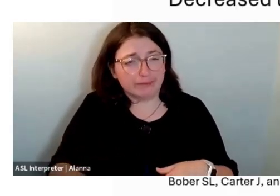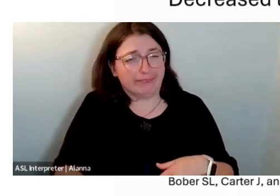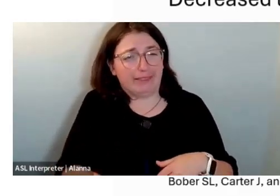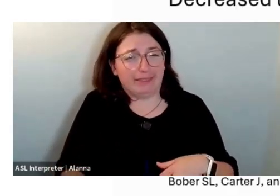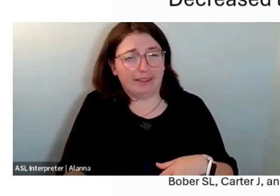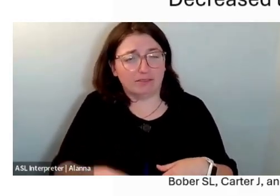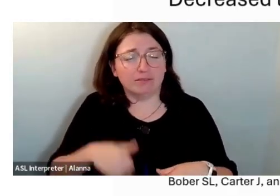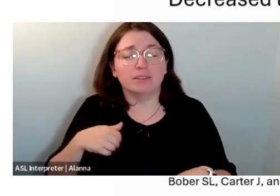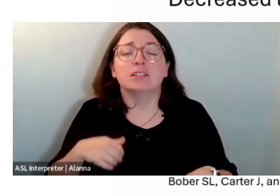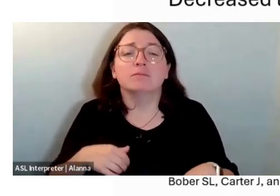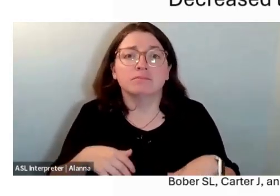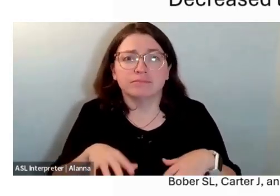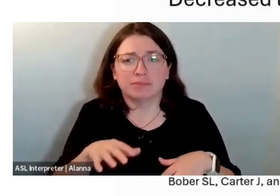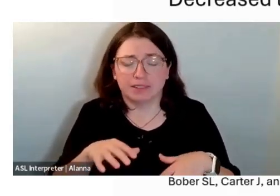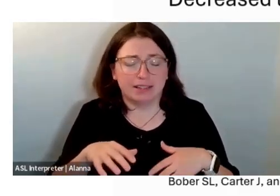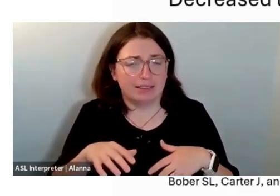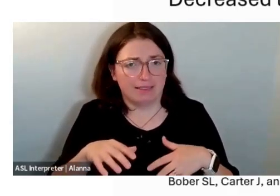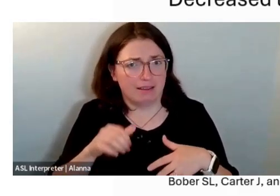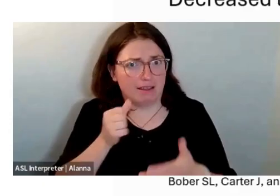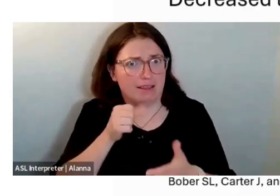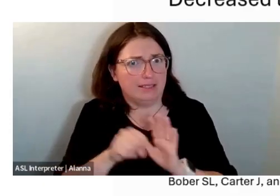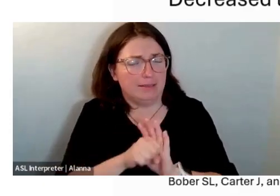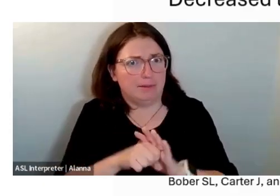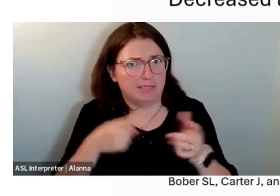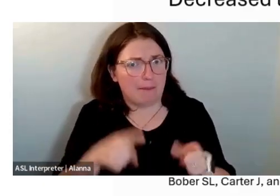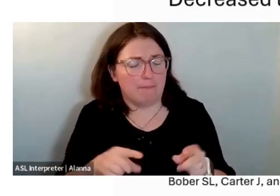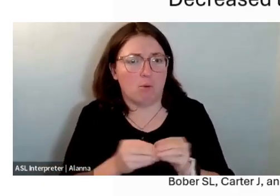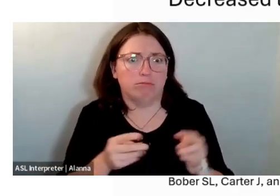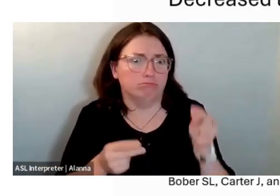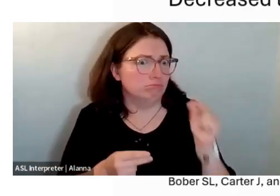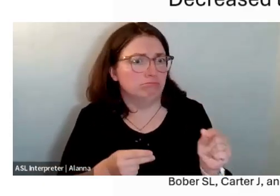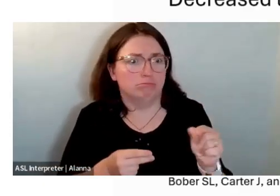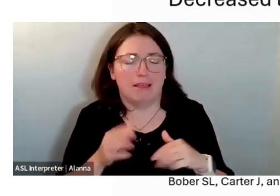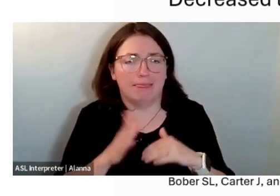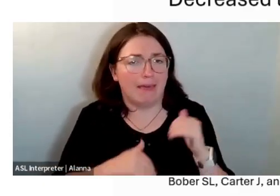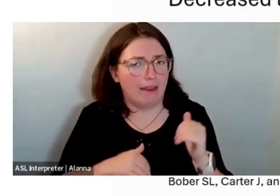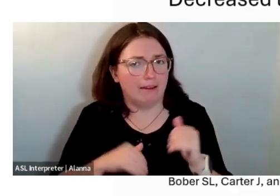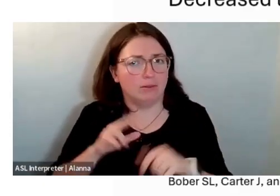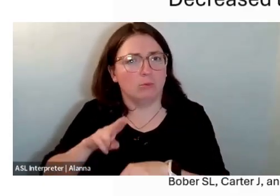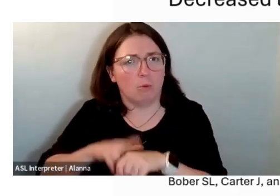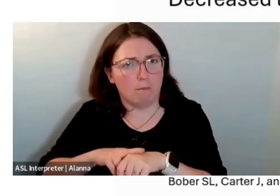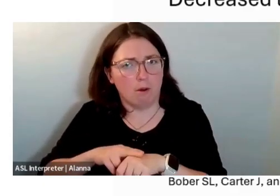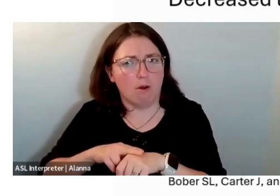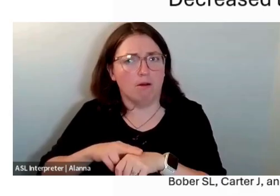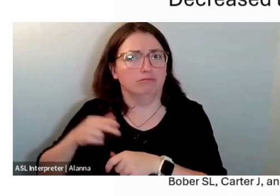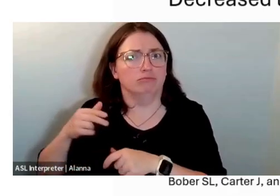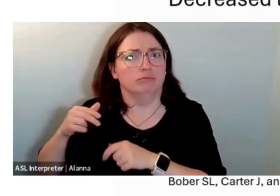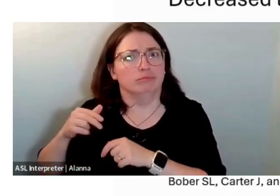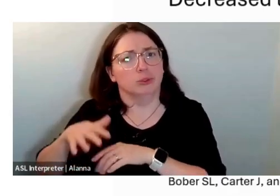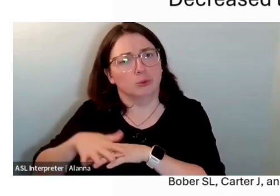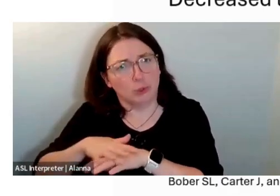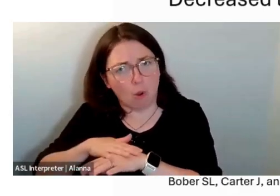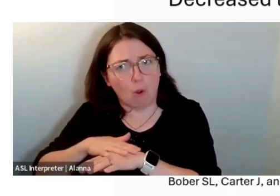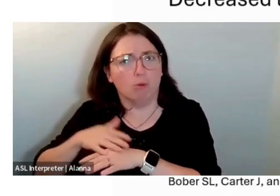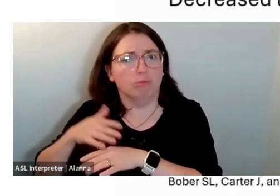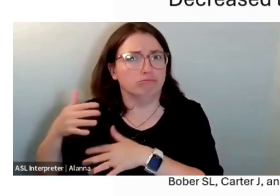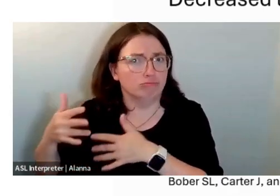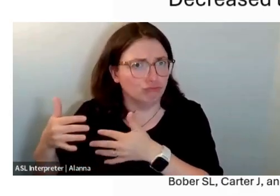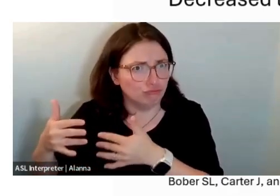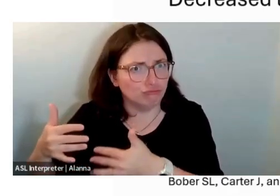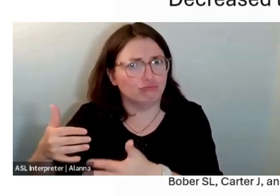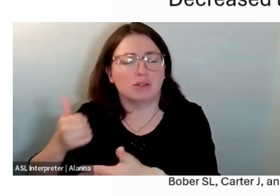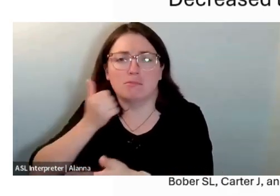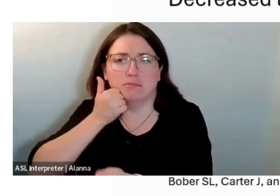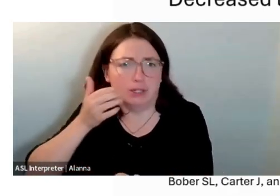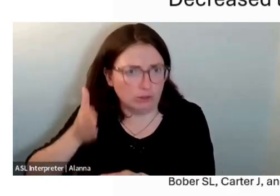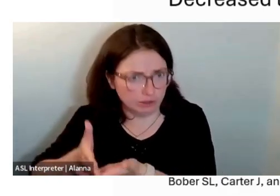gradual menopause transition. And even after someone has already gone through menopause, further lowering of estrogen for